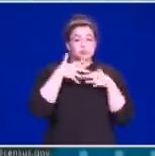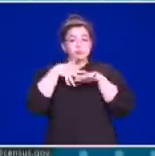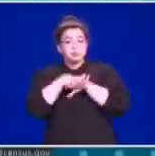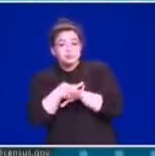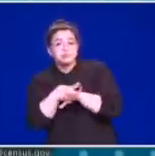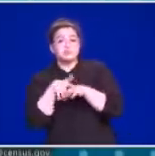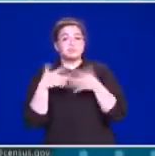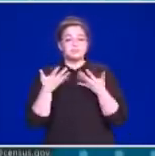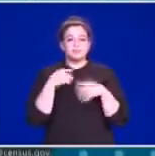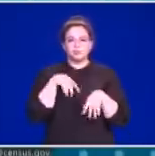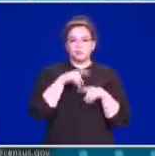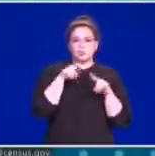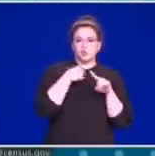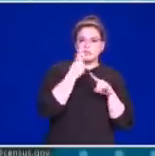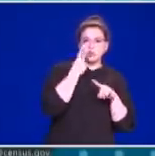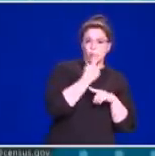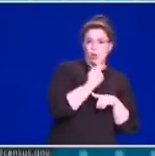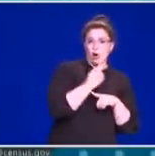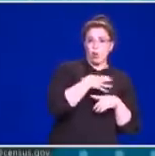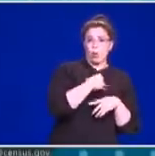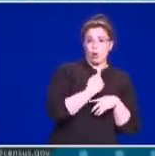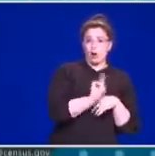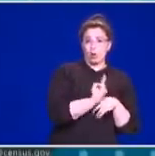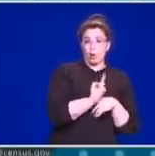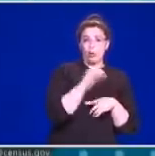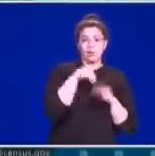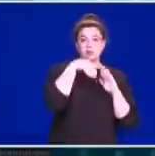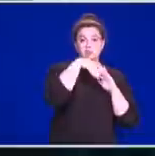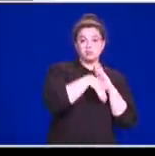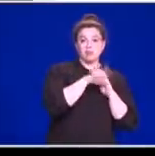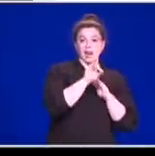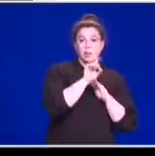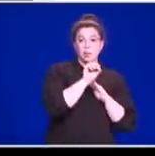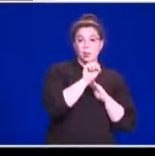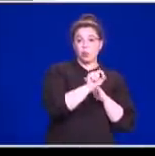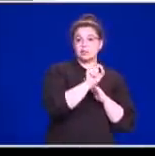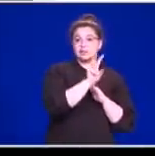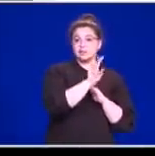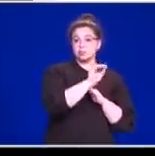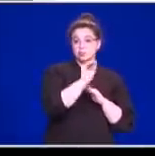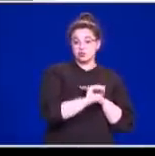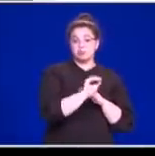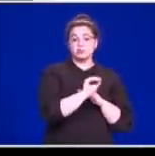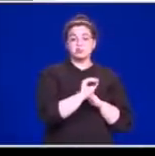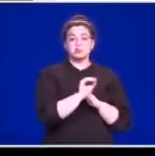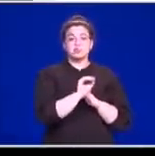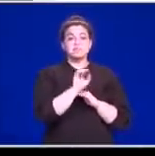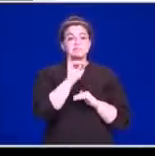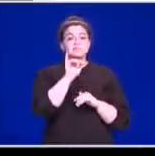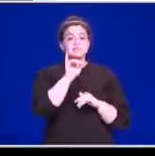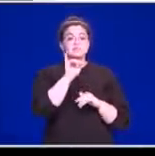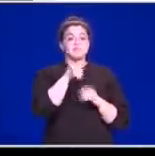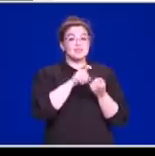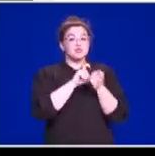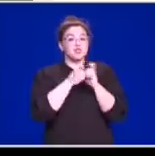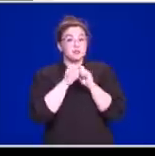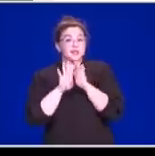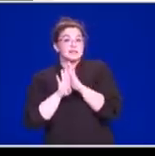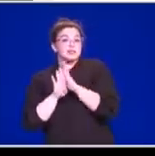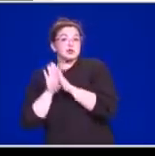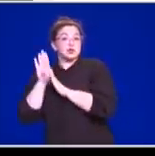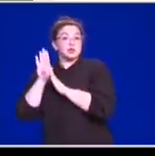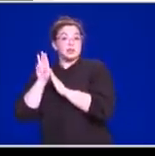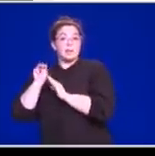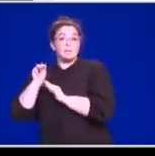where you see, for one, the white alone population, which decreased by 8.6% over 10 years, was offset by the increase in